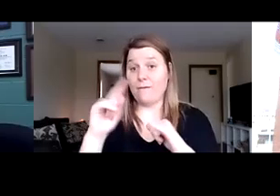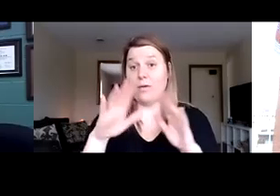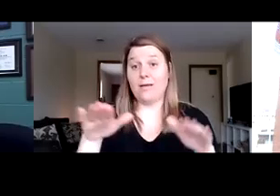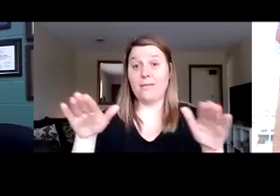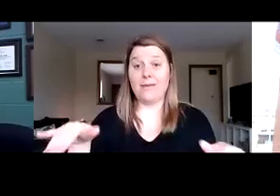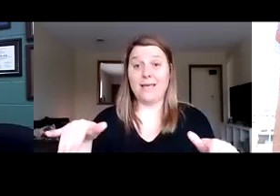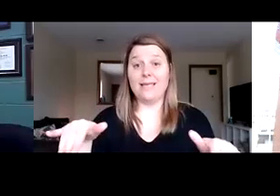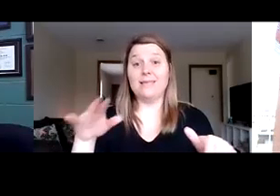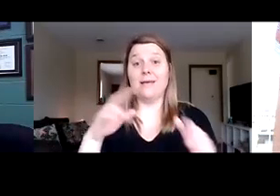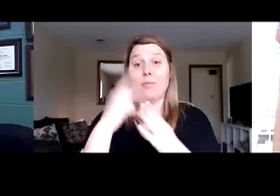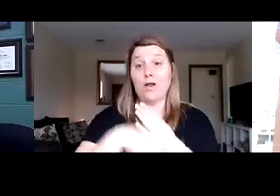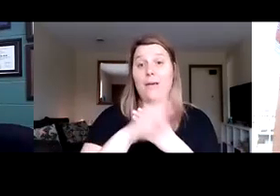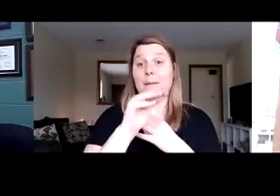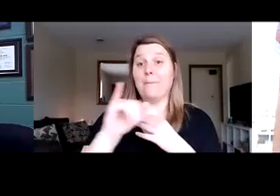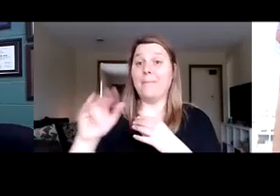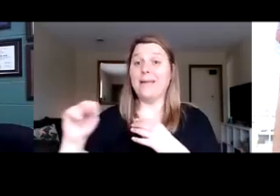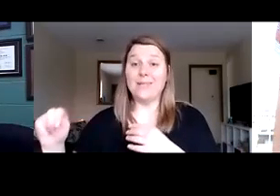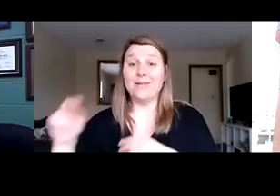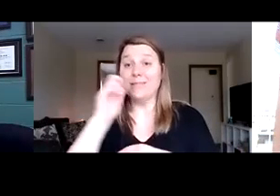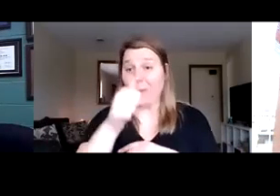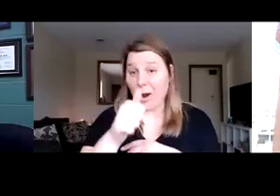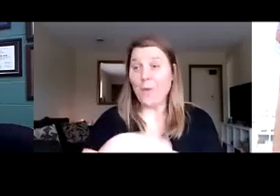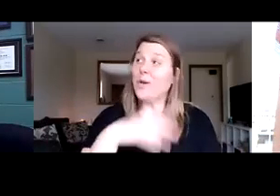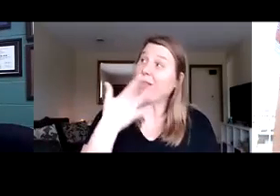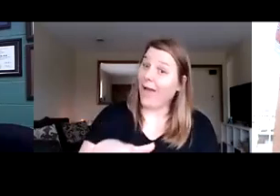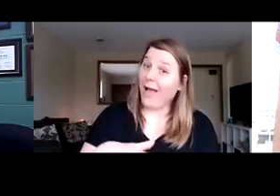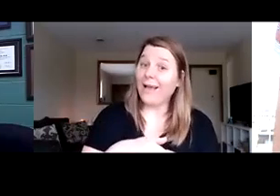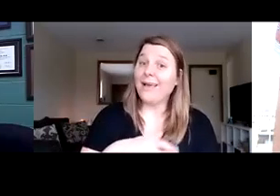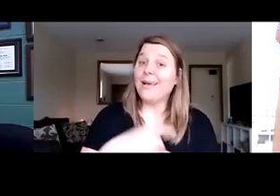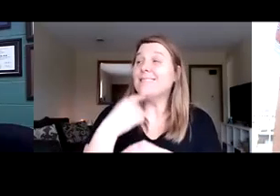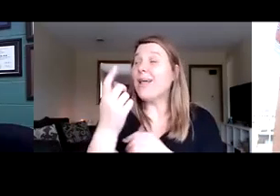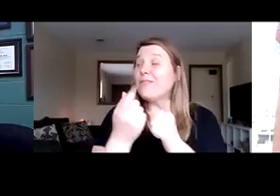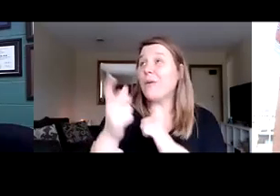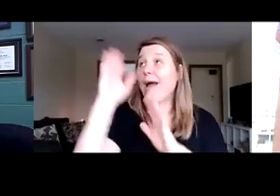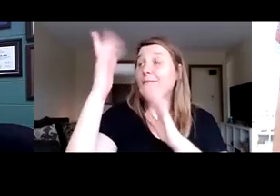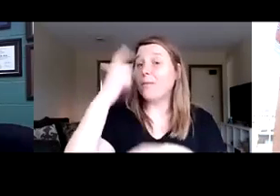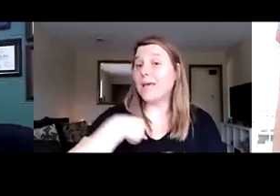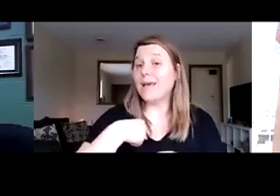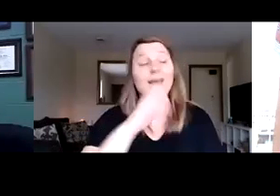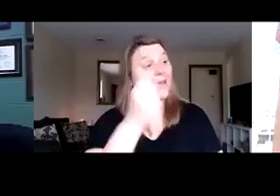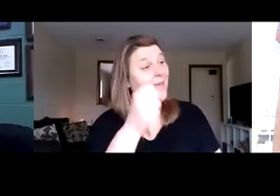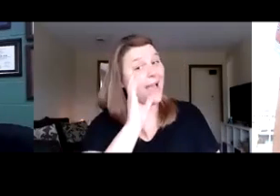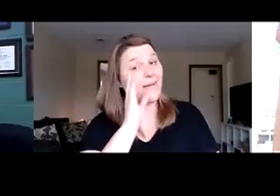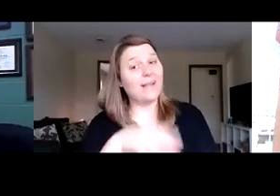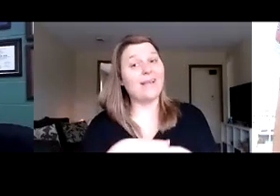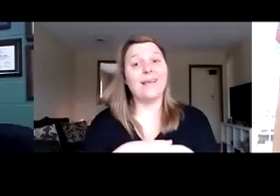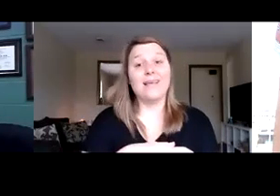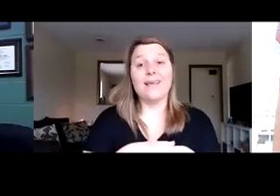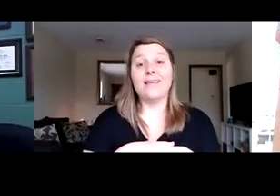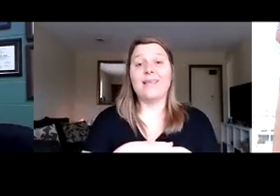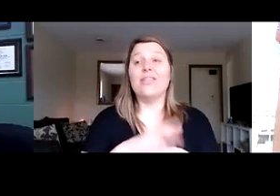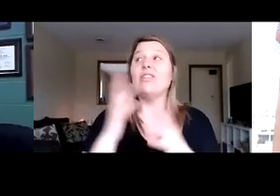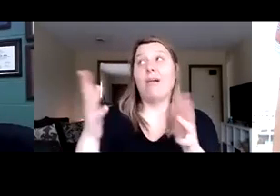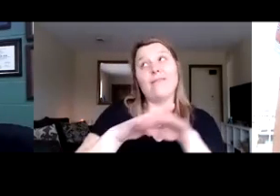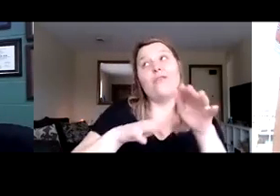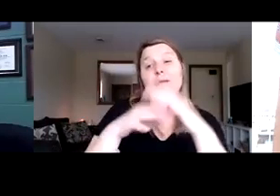Minnesota tomorrow. Nice, So that's good luck. exciting. Yeah, I didn't realize that you went tell there. everyone hi for me. Yeah, I will. There's a lot of overlap still. Yeah,